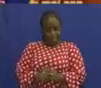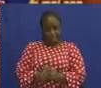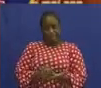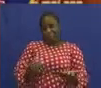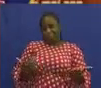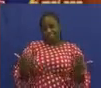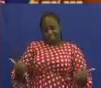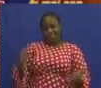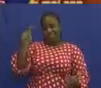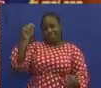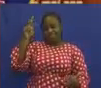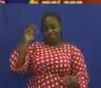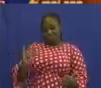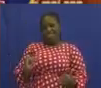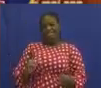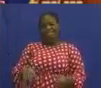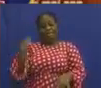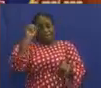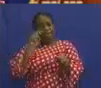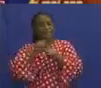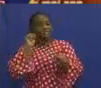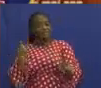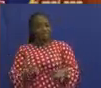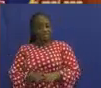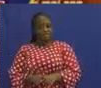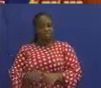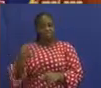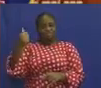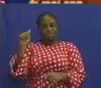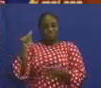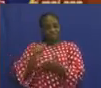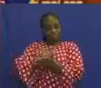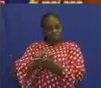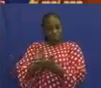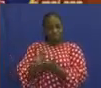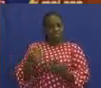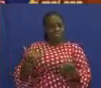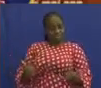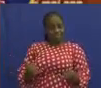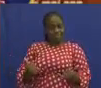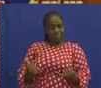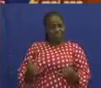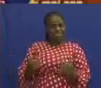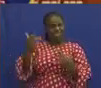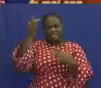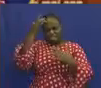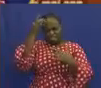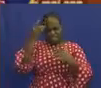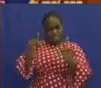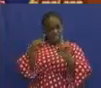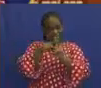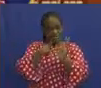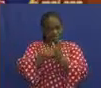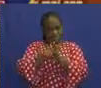And Yanum, now Jimmy in Temni, Yariano, Asani Amman